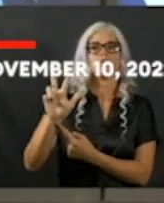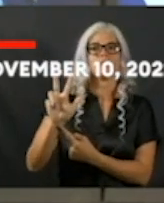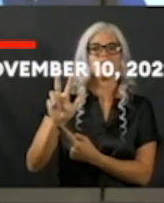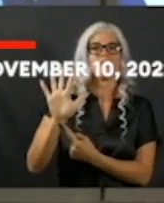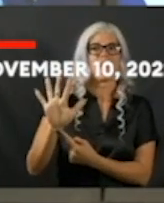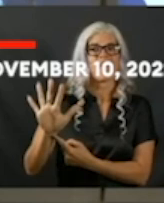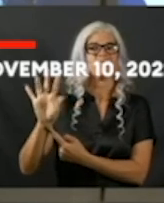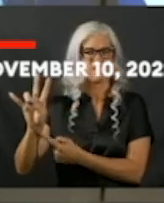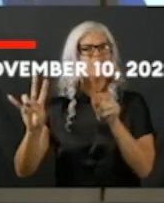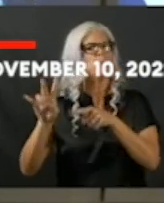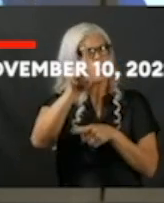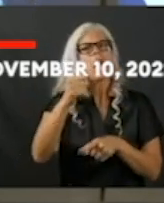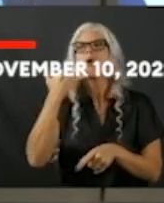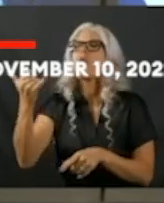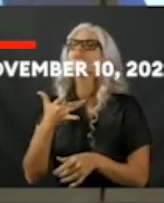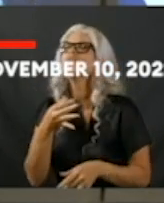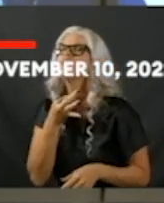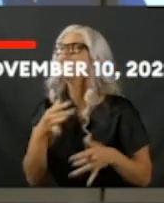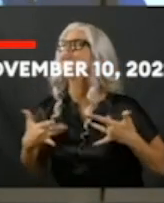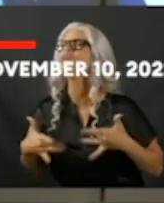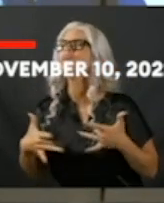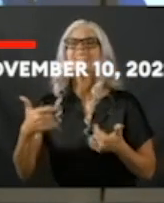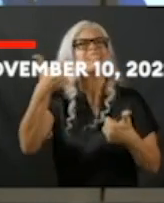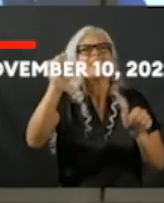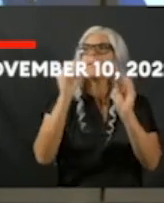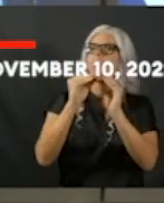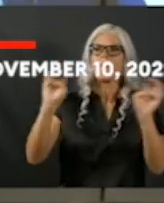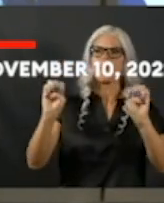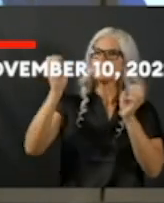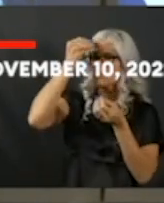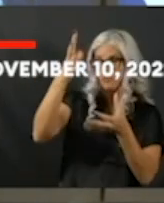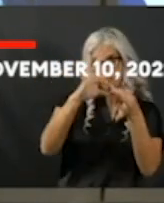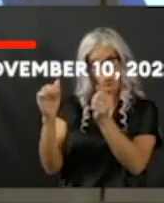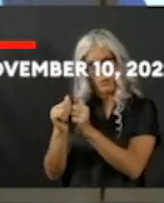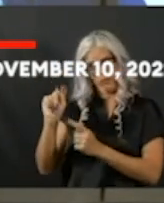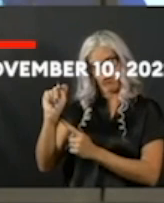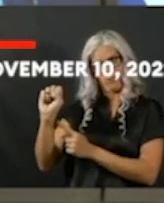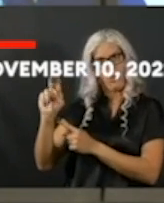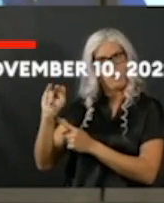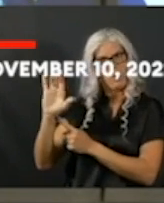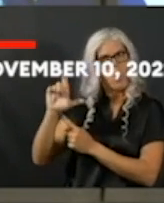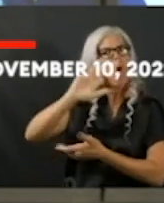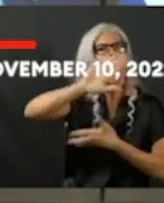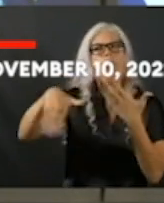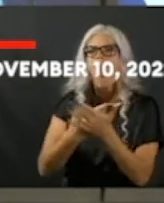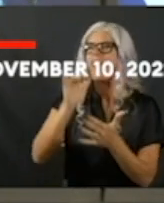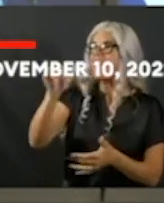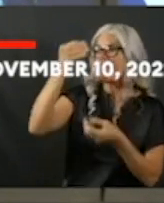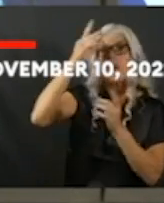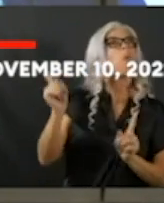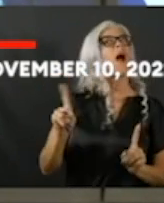1-800-342-3557. For any more emergency information regarding Tropical Storm Nicole, all of that information is available